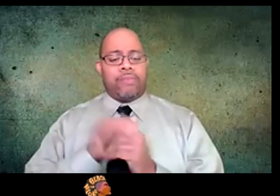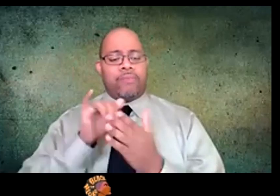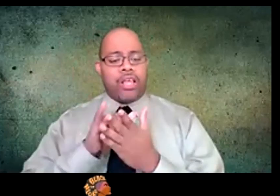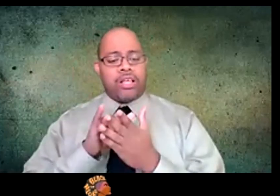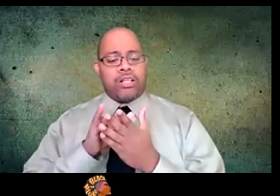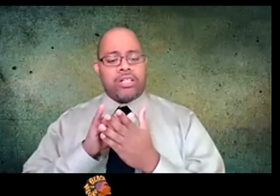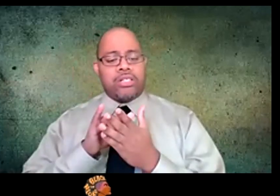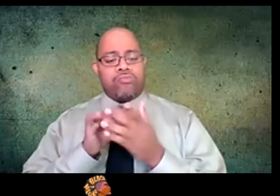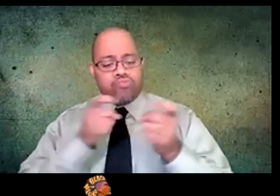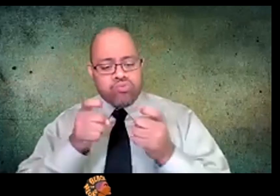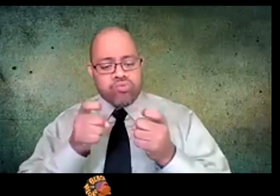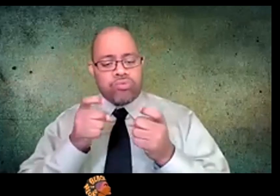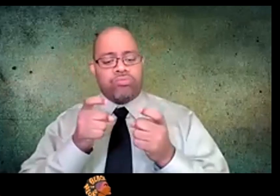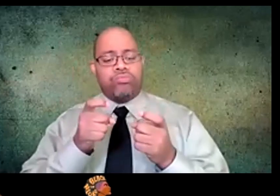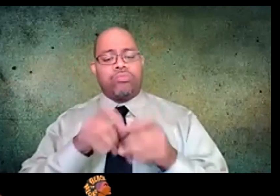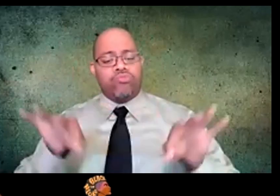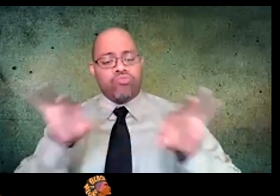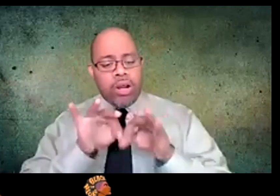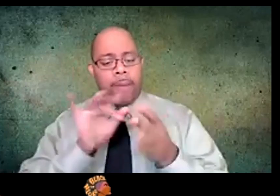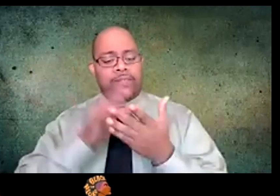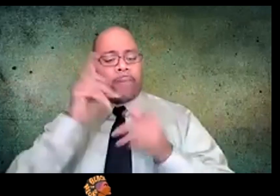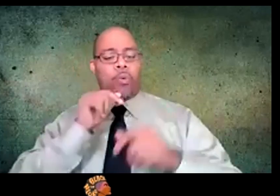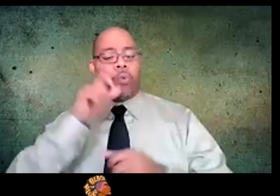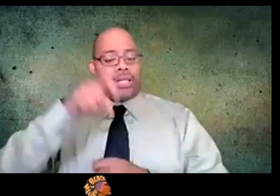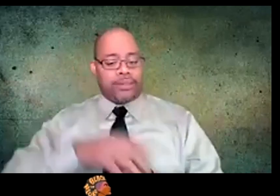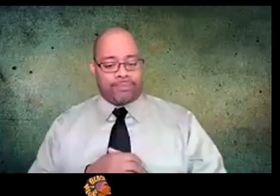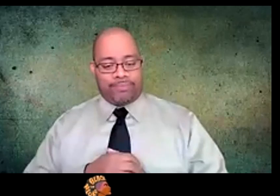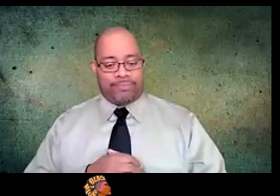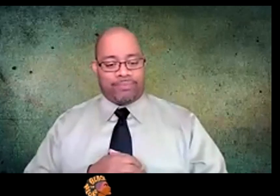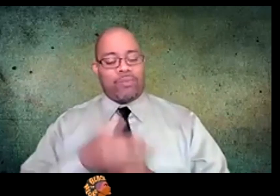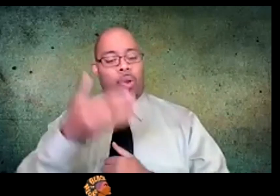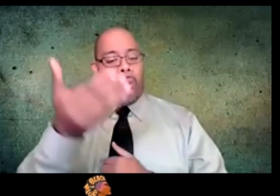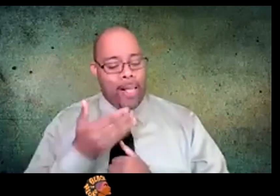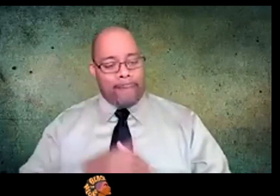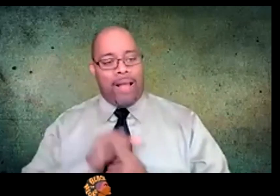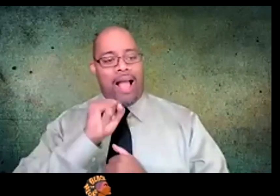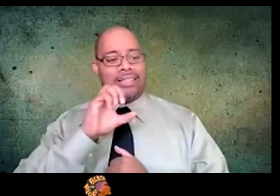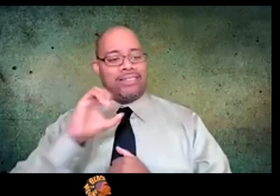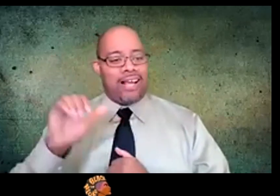medicines to patients in need. So welcome to you, Isaac.